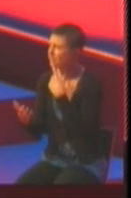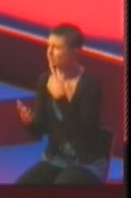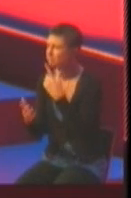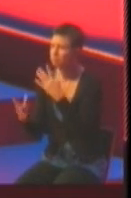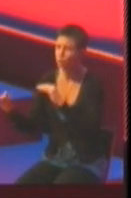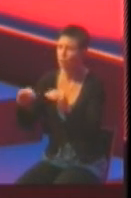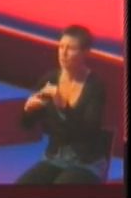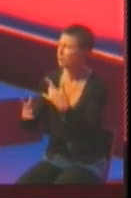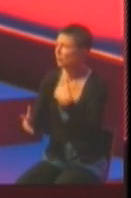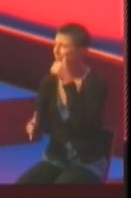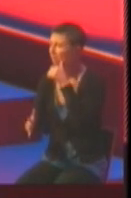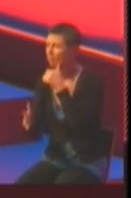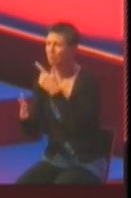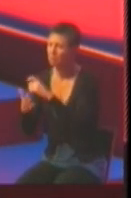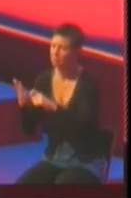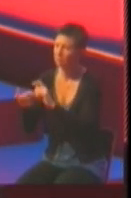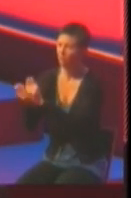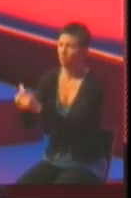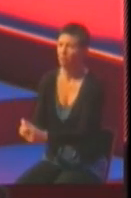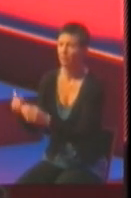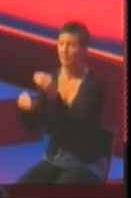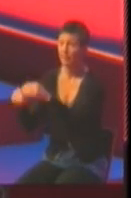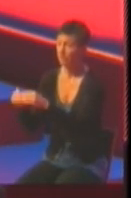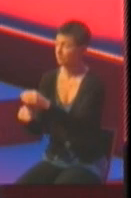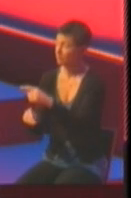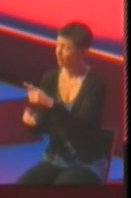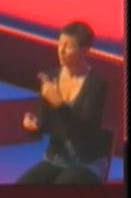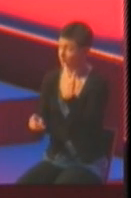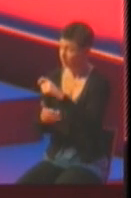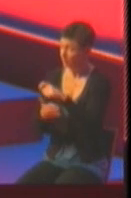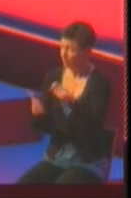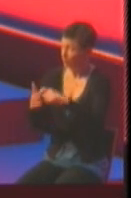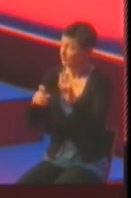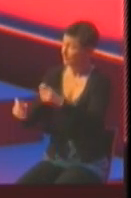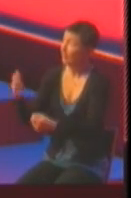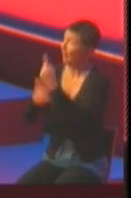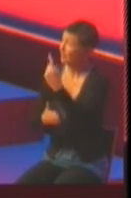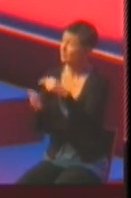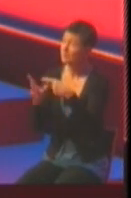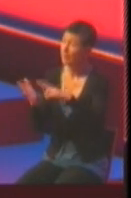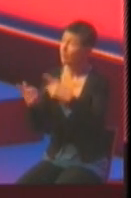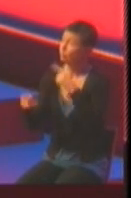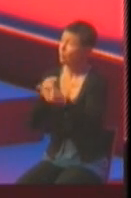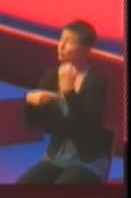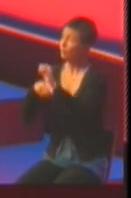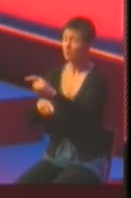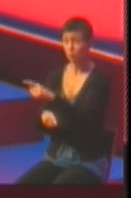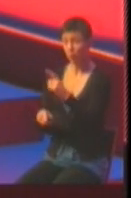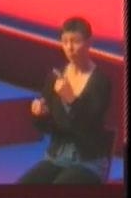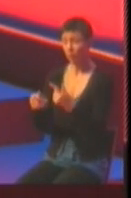rigging. But the fact that they took place at all, despite the Taliban determination to stop them, is an